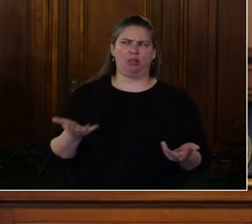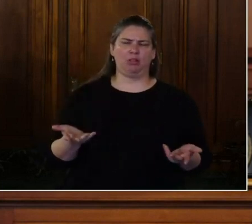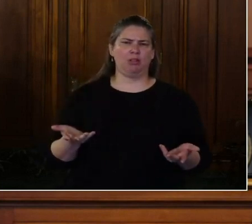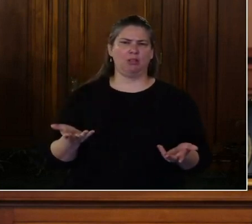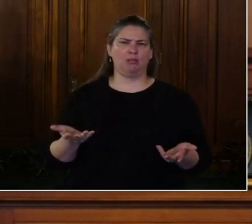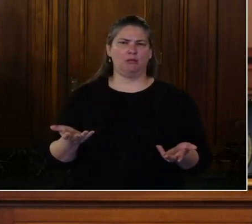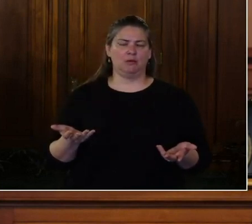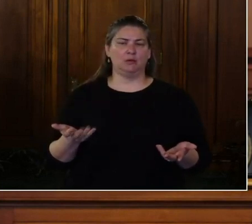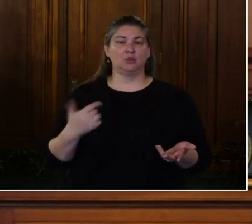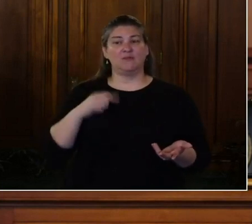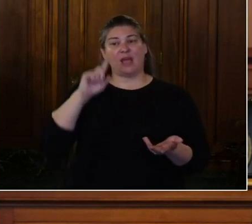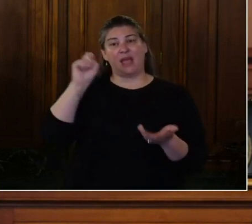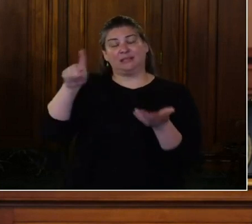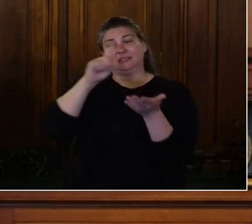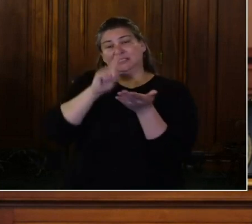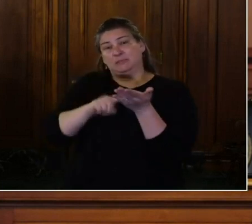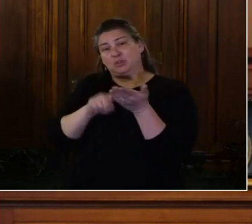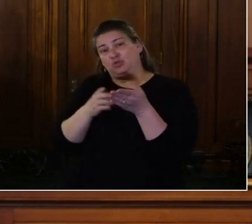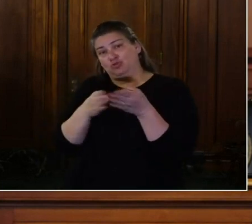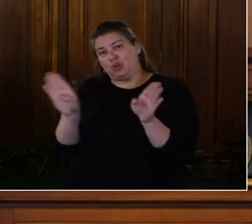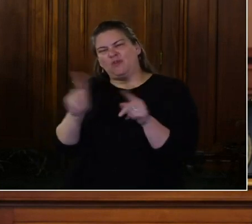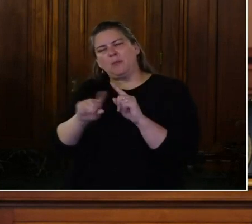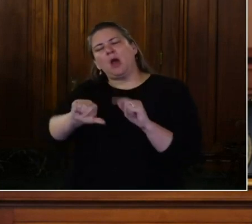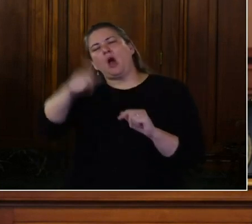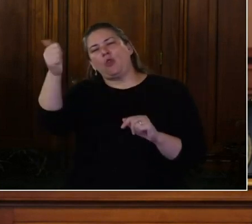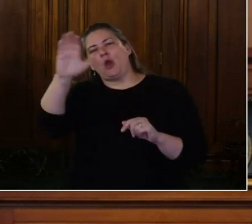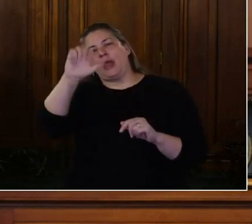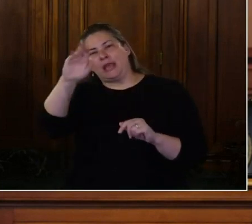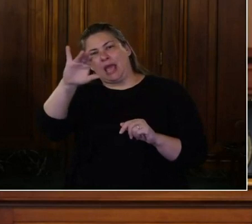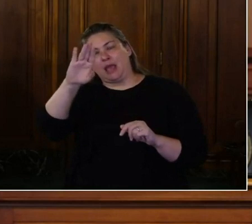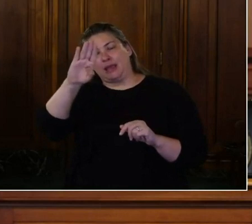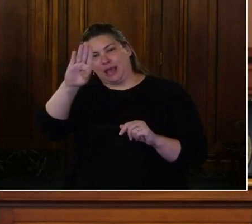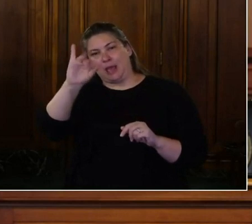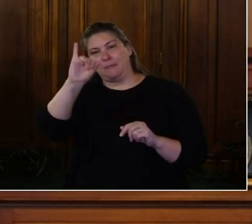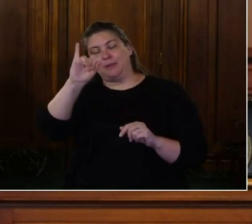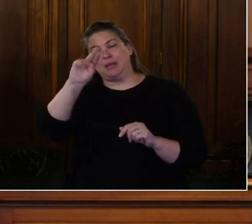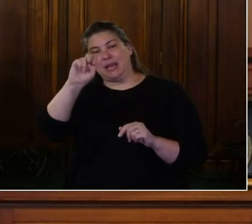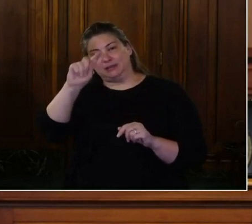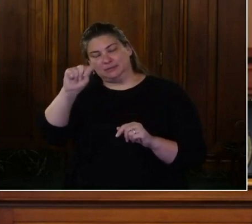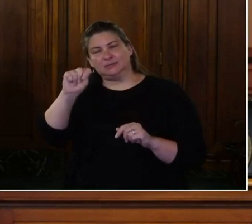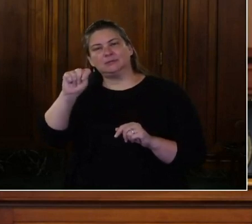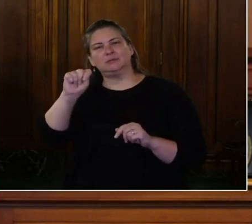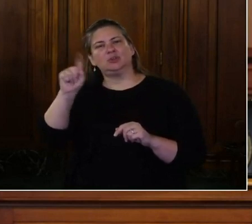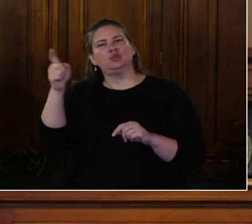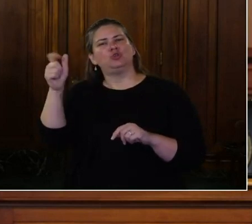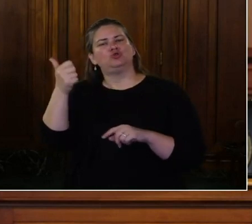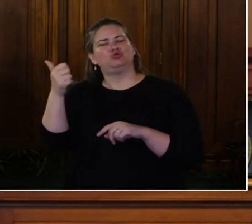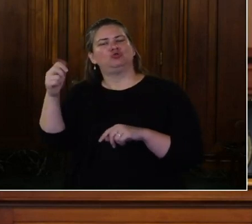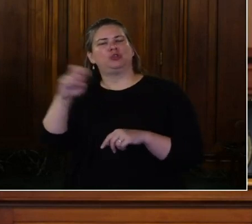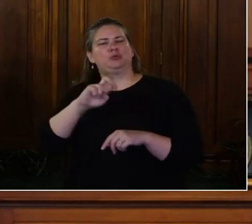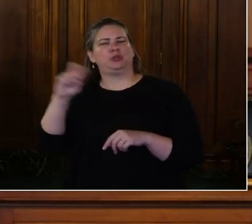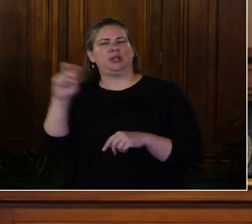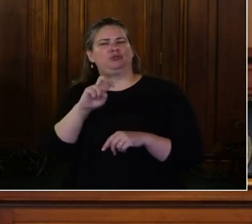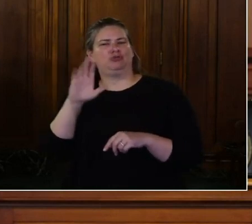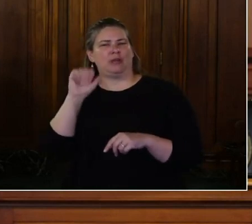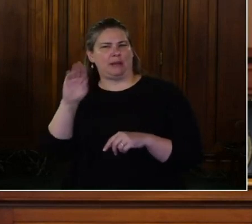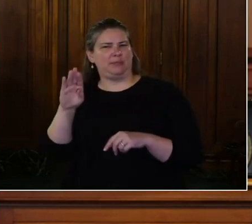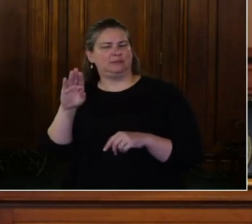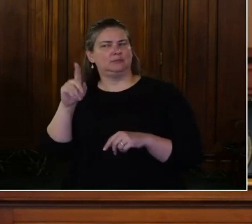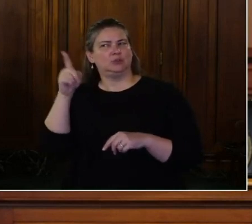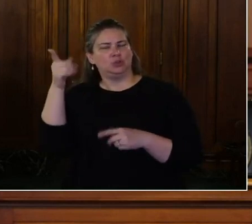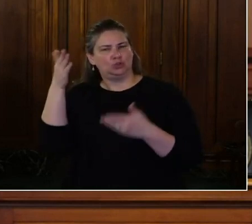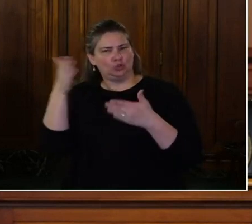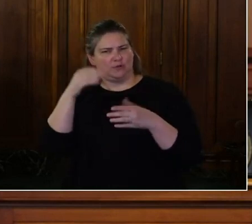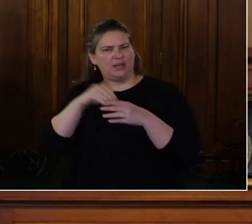the Inspector General from another cabinet to create independence, the Transportation Cabinet, who served in the